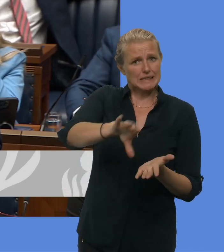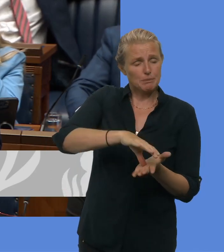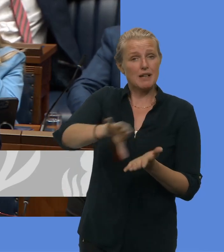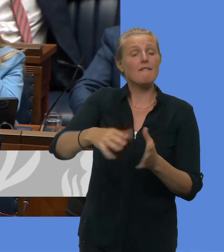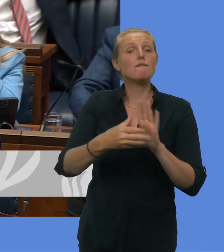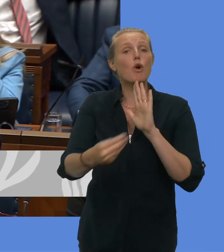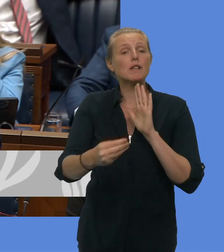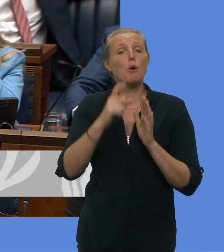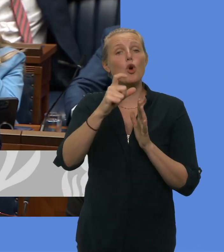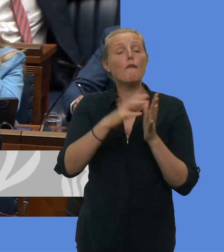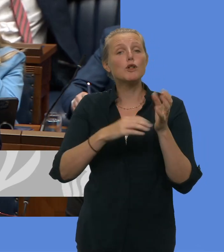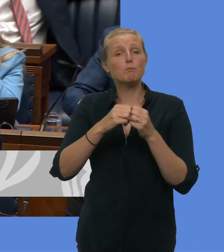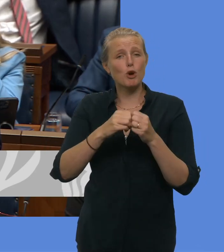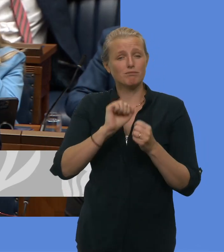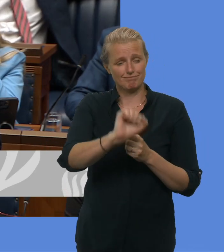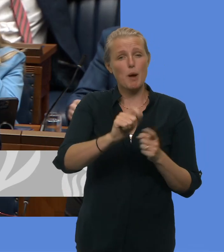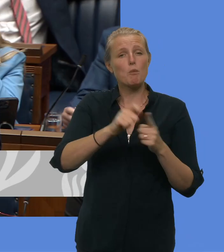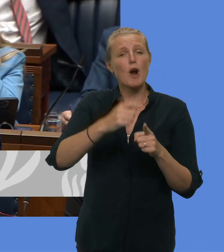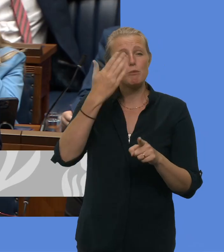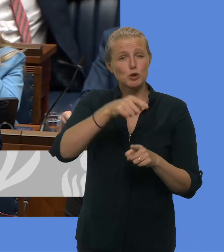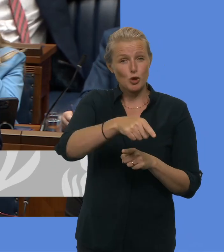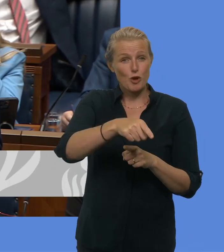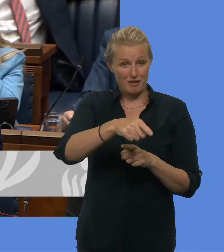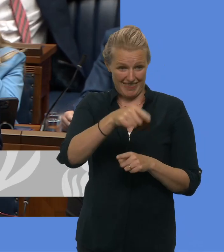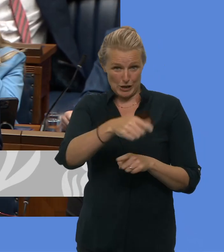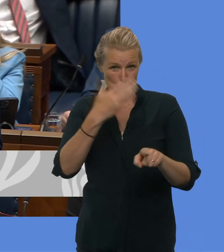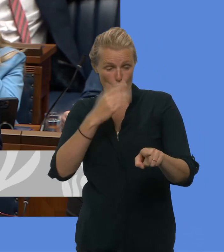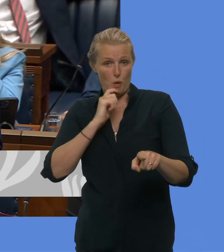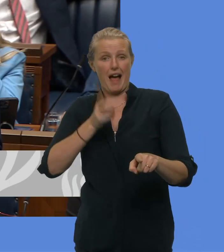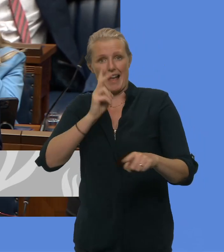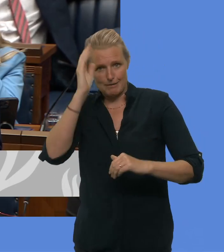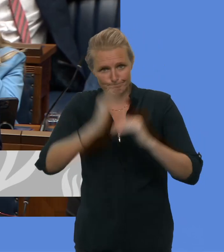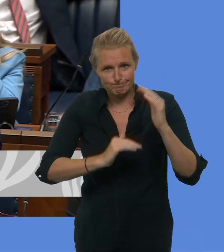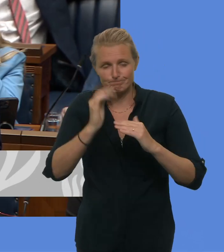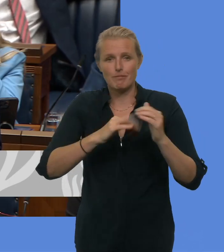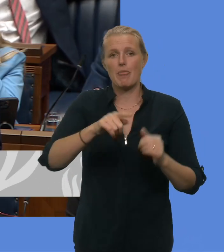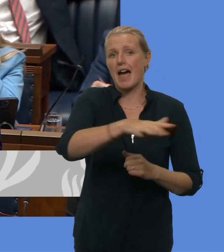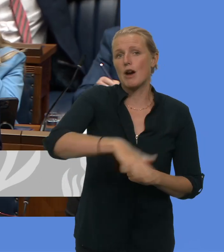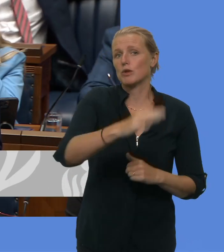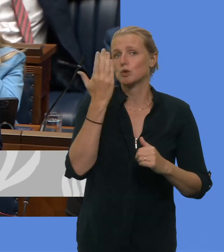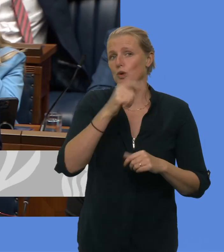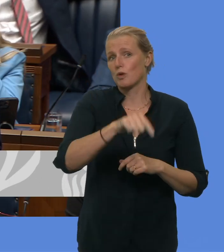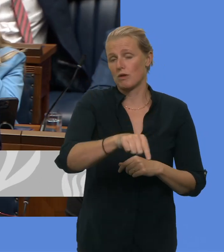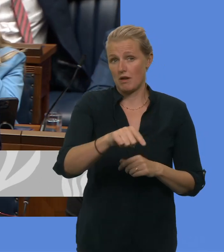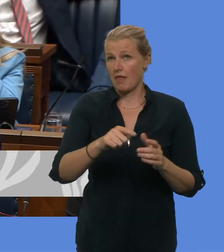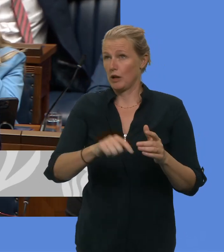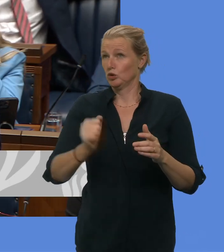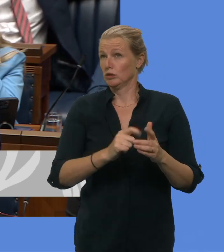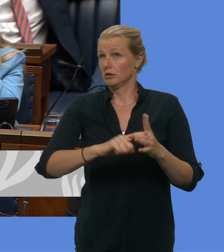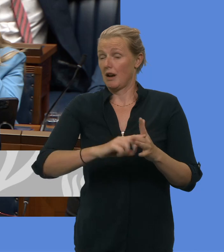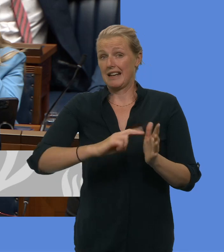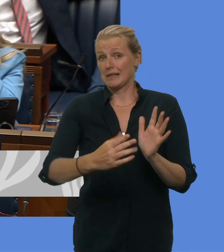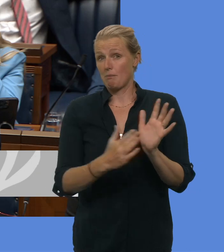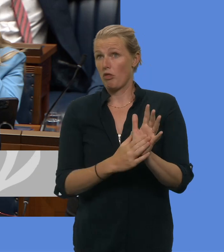the Crawfordsburn Primary School, in terms of another major construction works which is due to commence actually next month